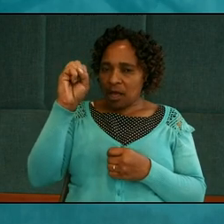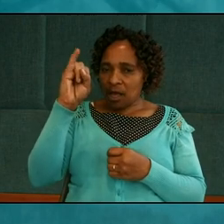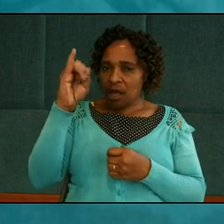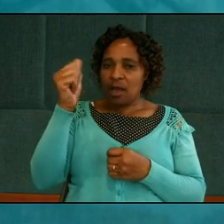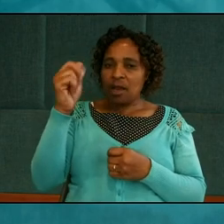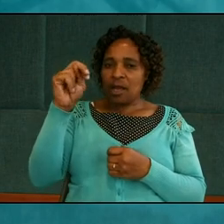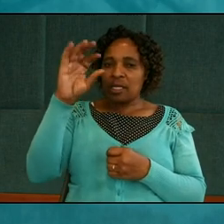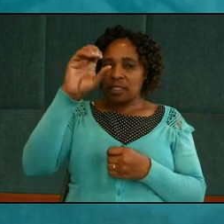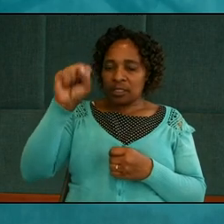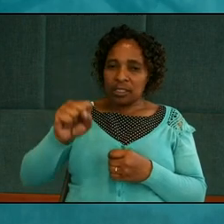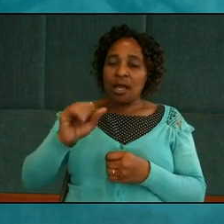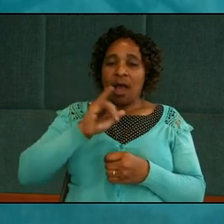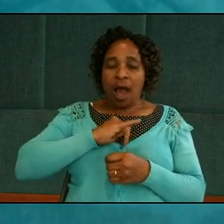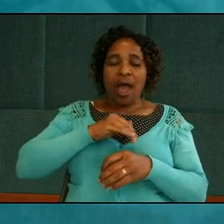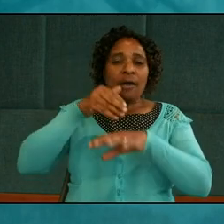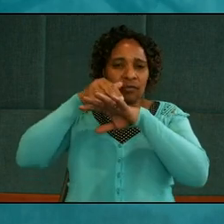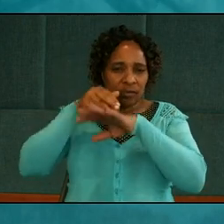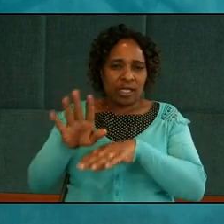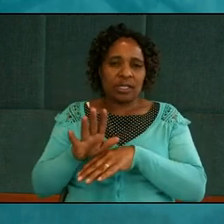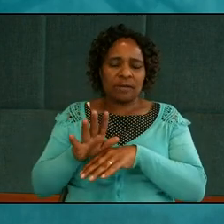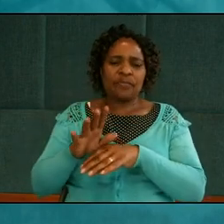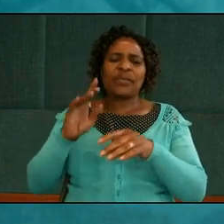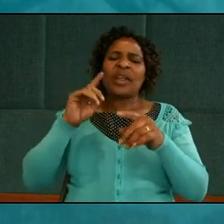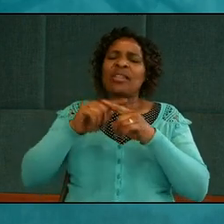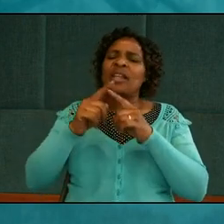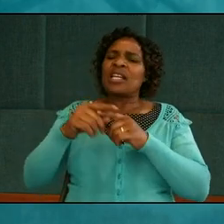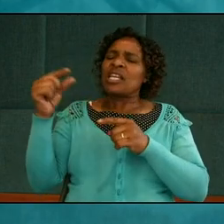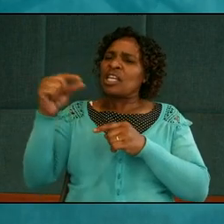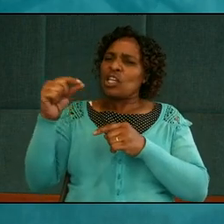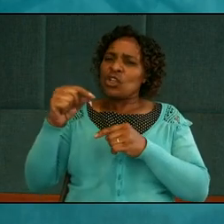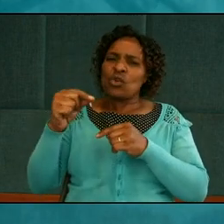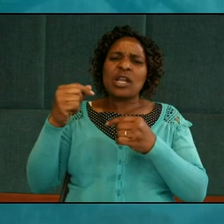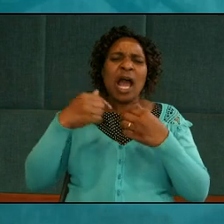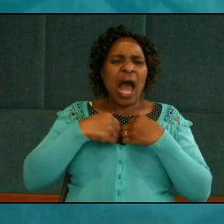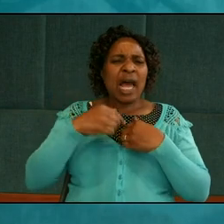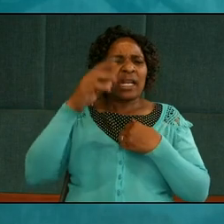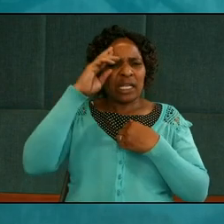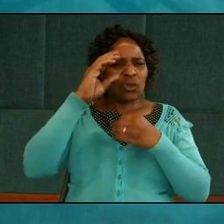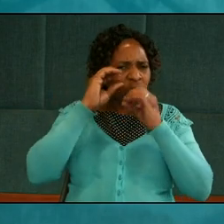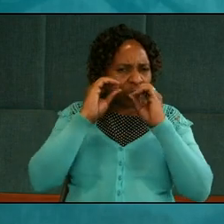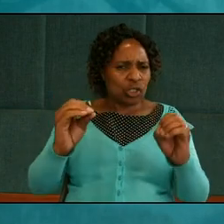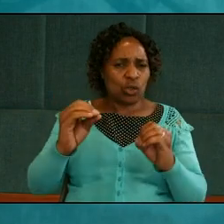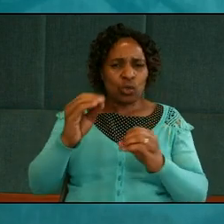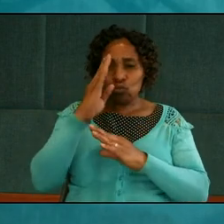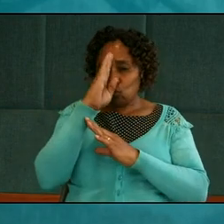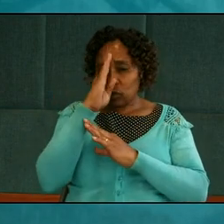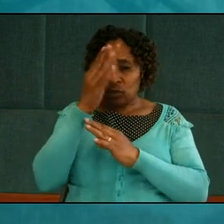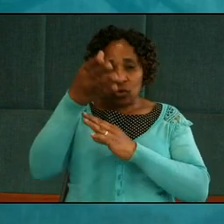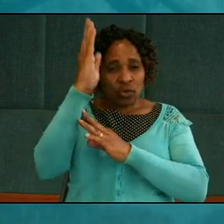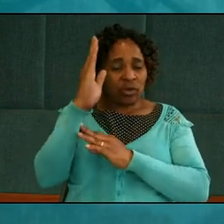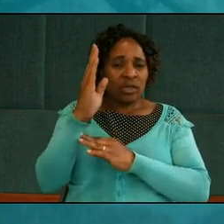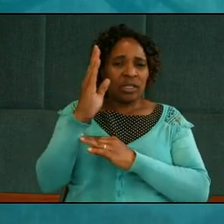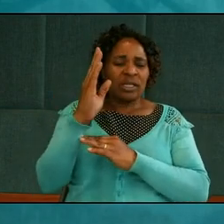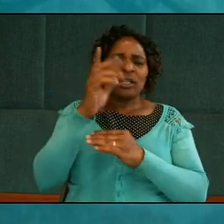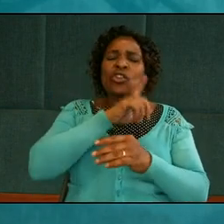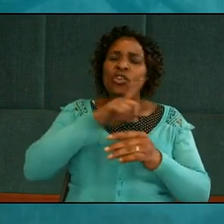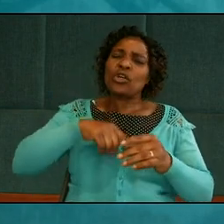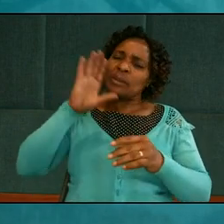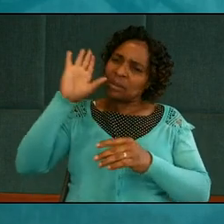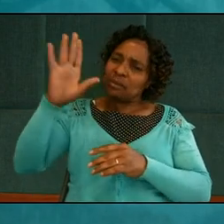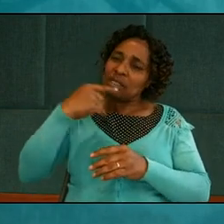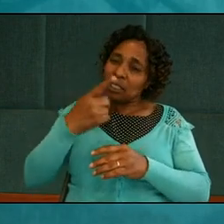thee?" Gideon had no reason to doubt God. God actually said, "Is it not me who is sending